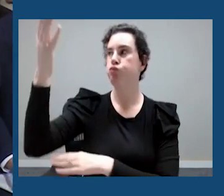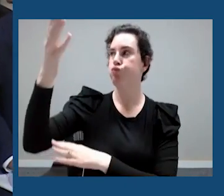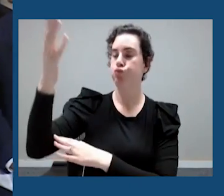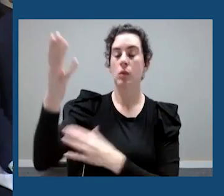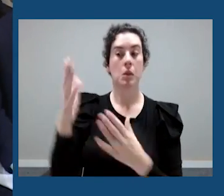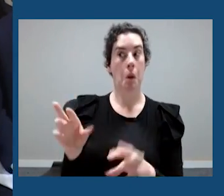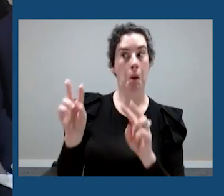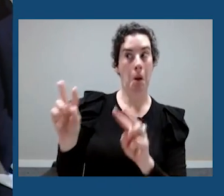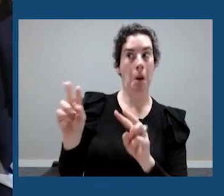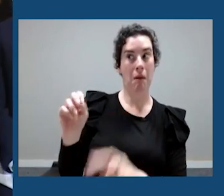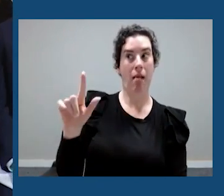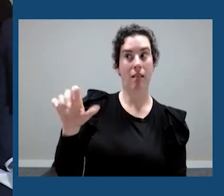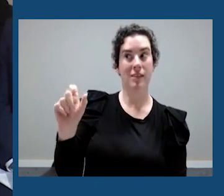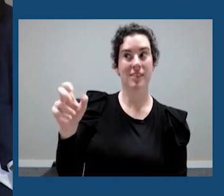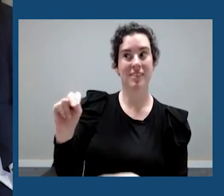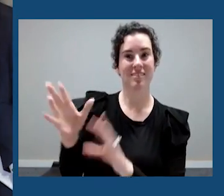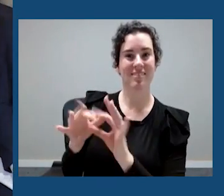says. No. Yeah.